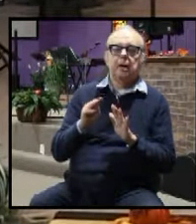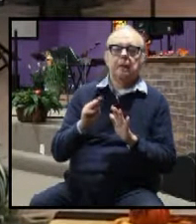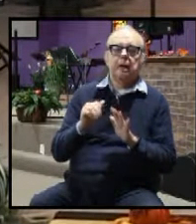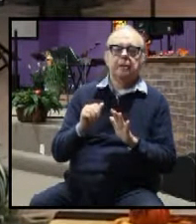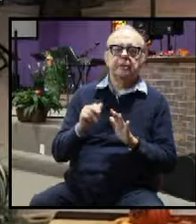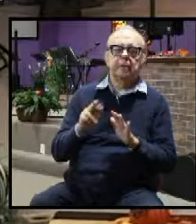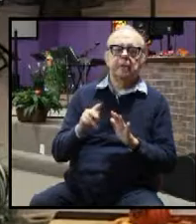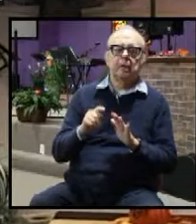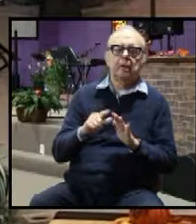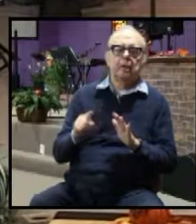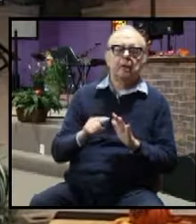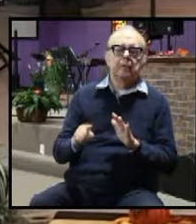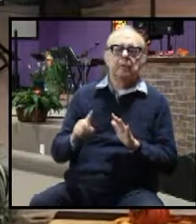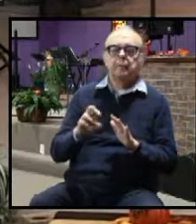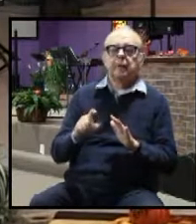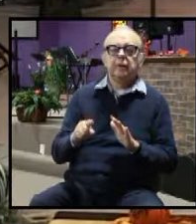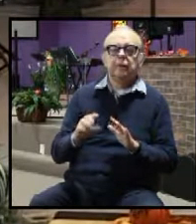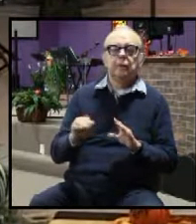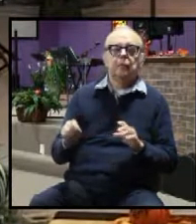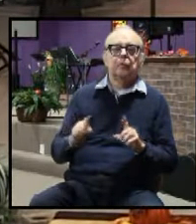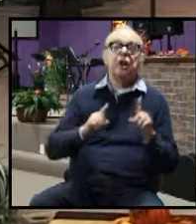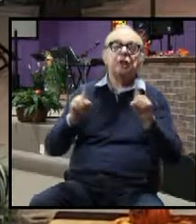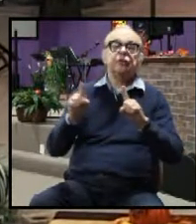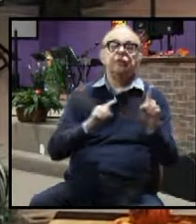Matrix or Star Wars?